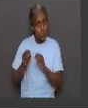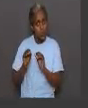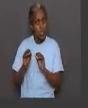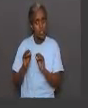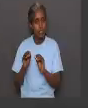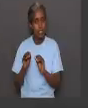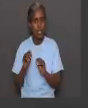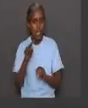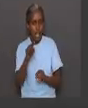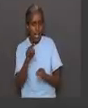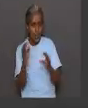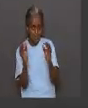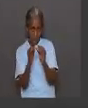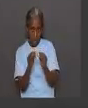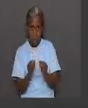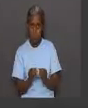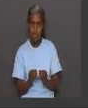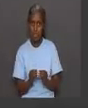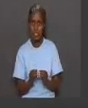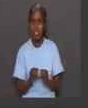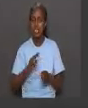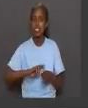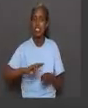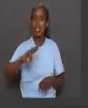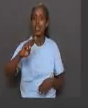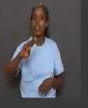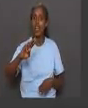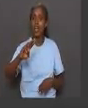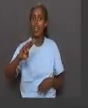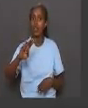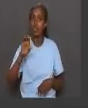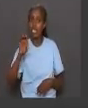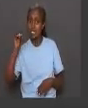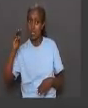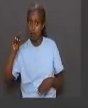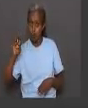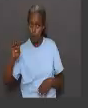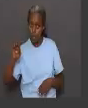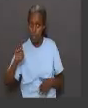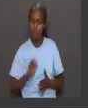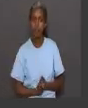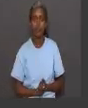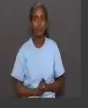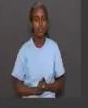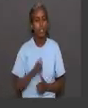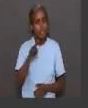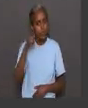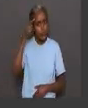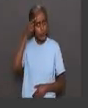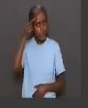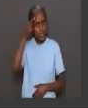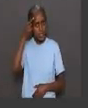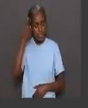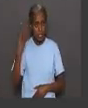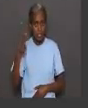Students, can you calculate the slant height of the cone? Do you think